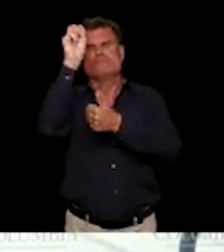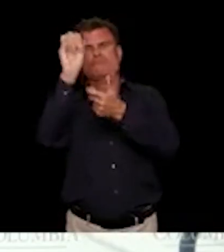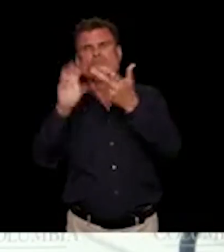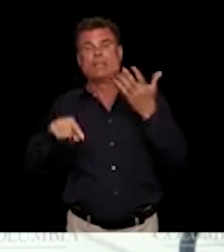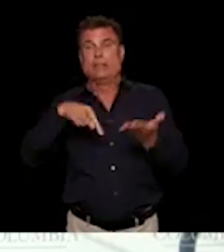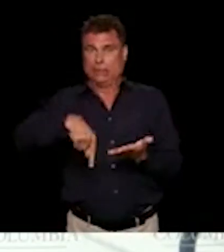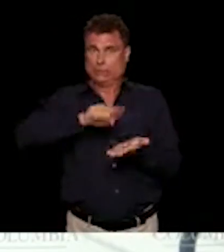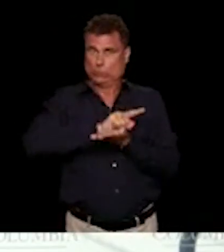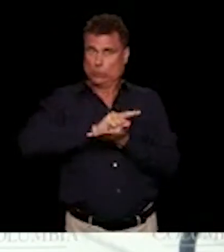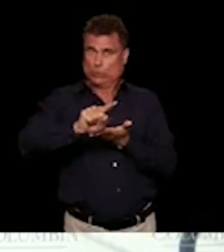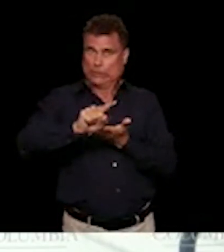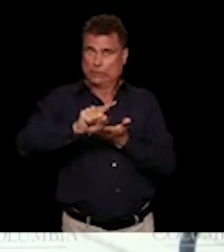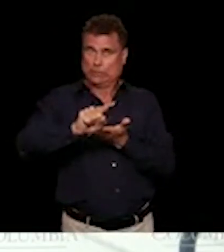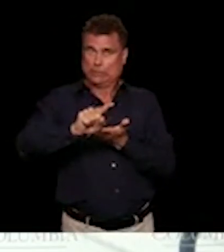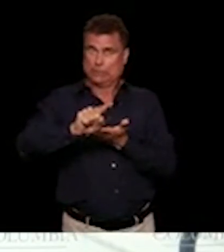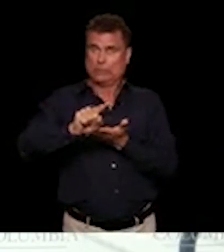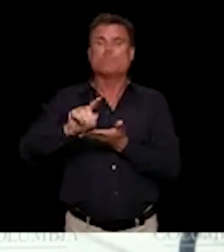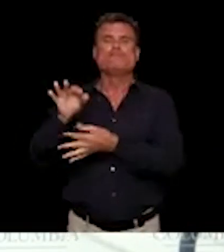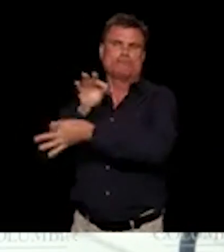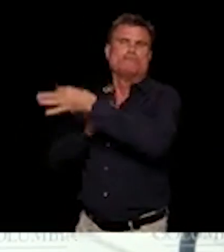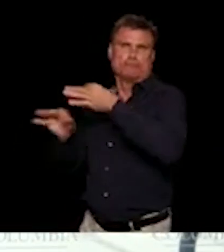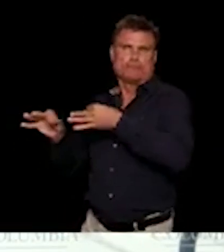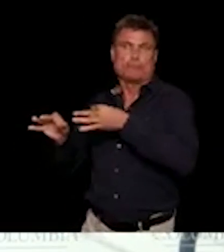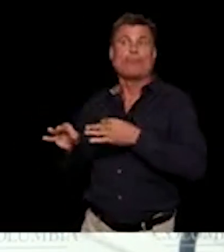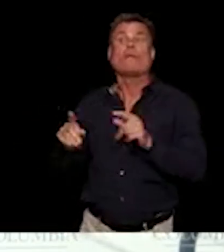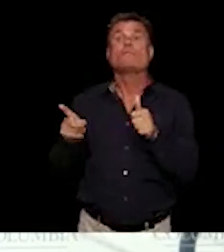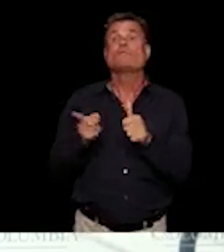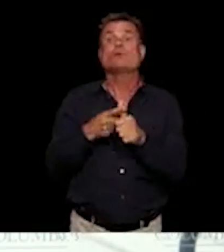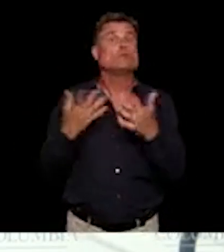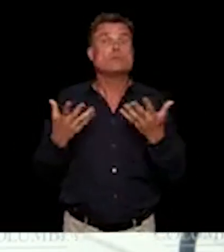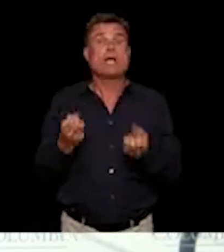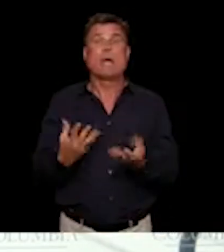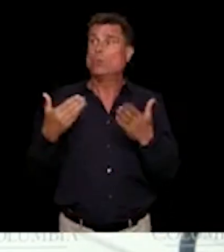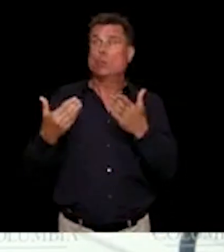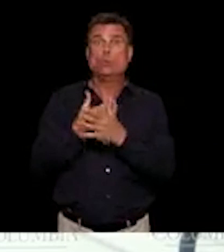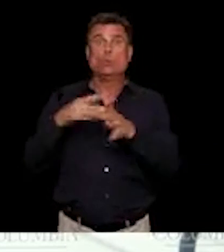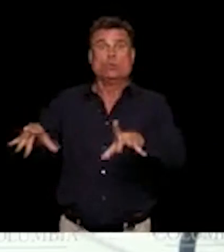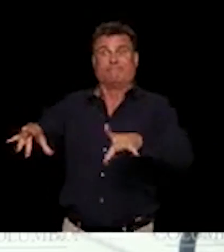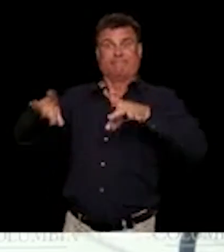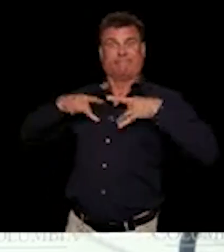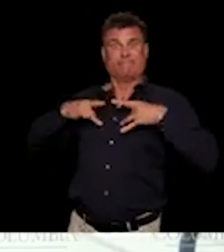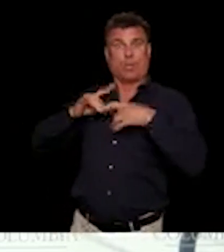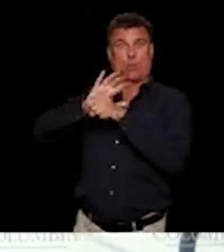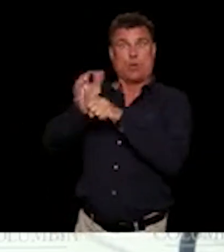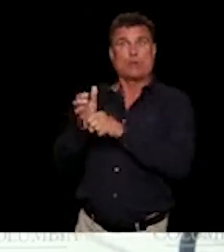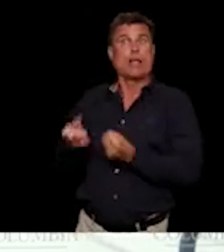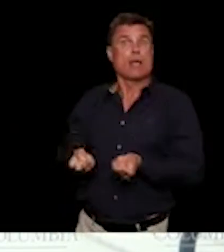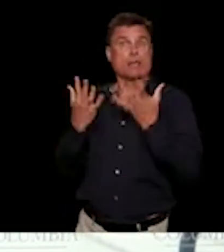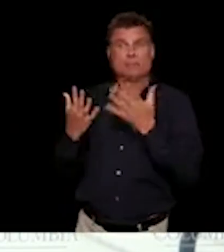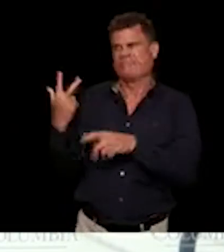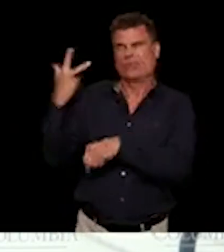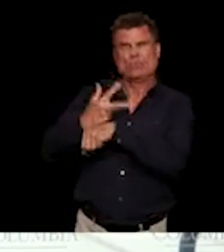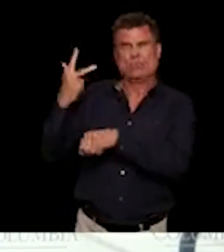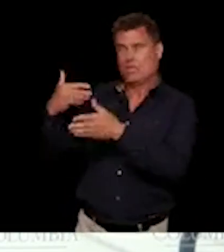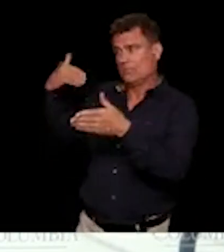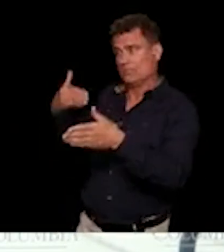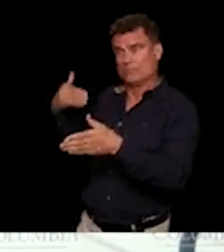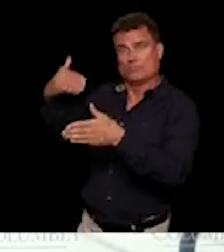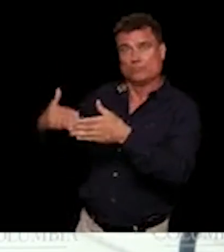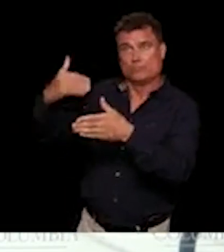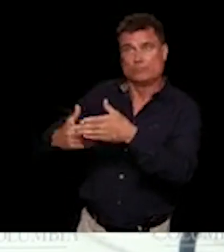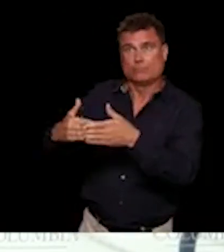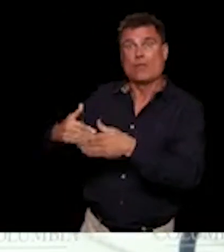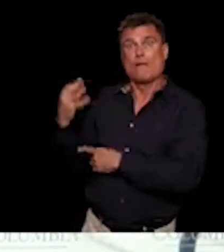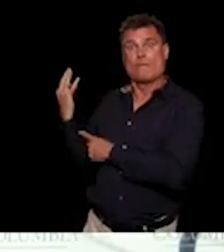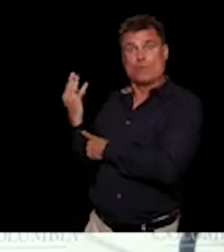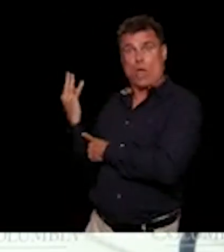So as always, we start with the case updates, and today we are reporting on 3 periods. From Friday to Saturday, we had